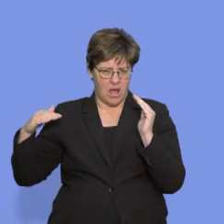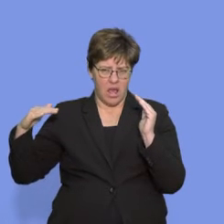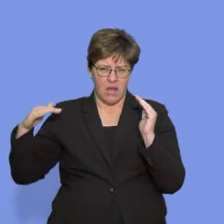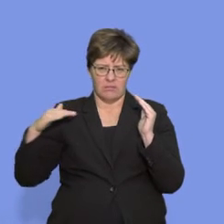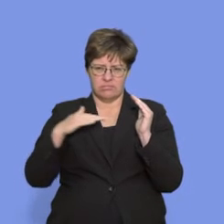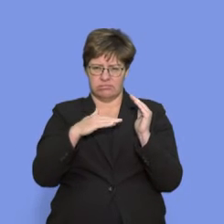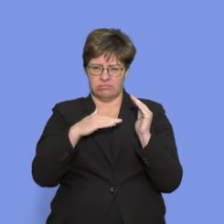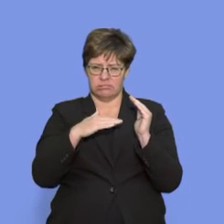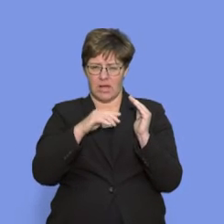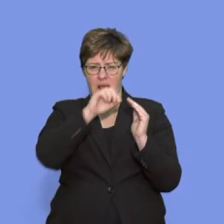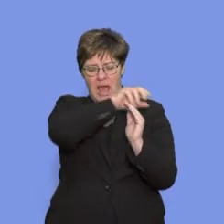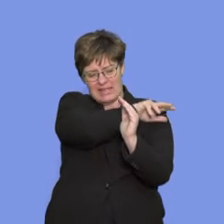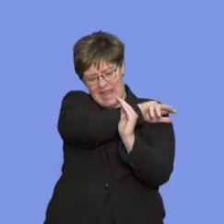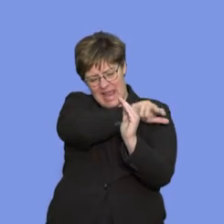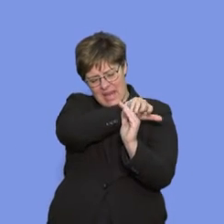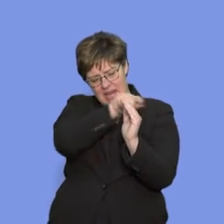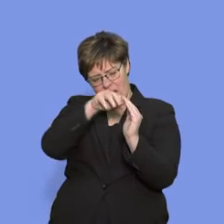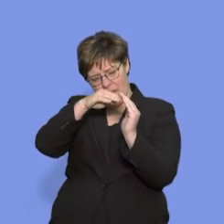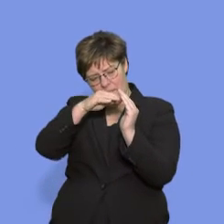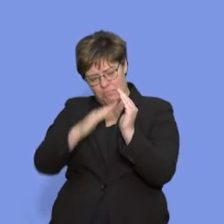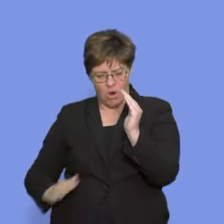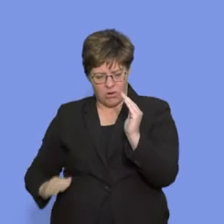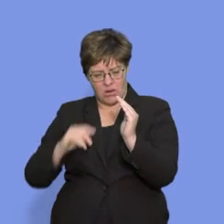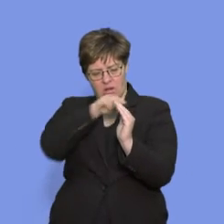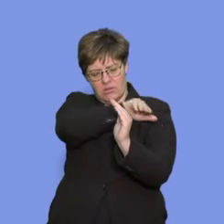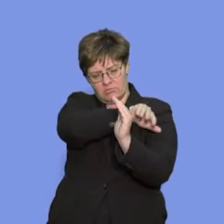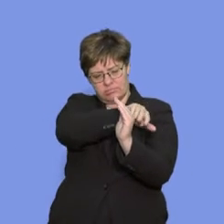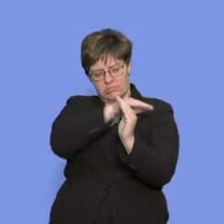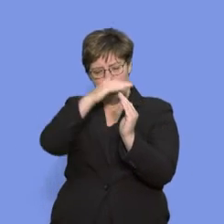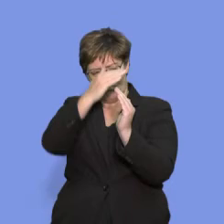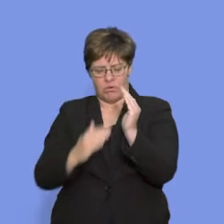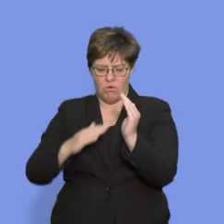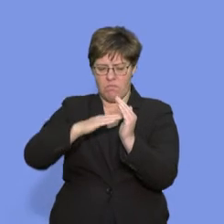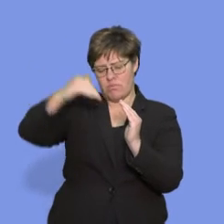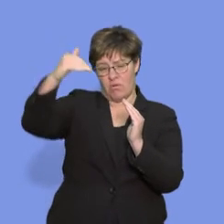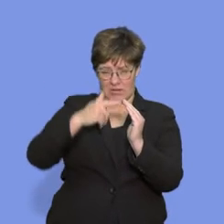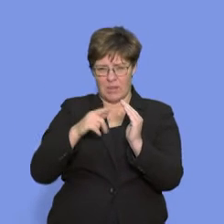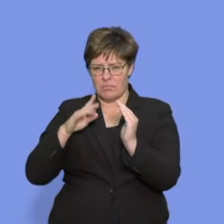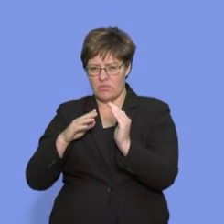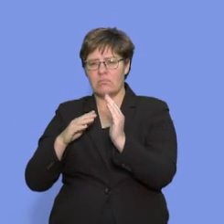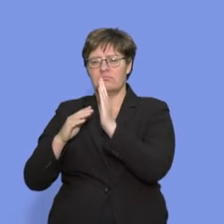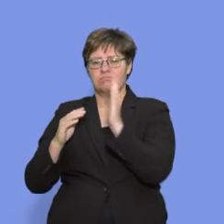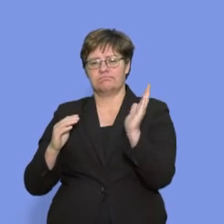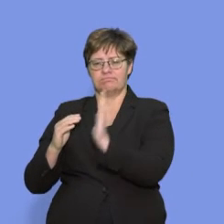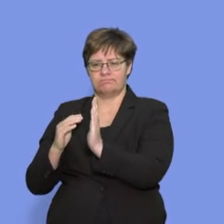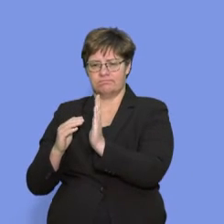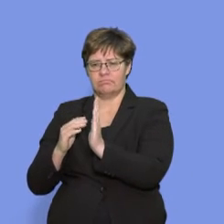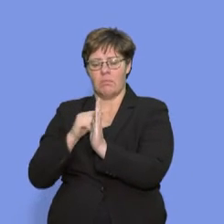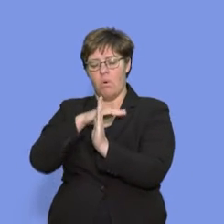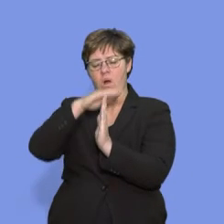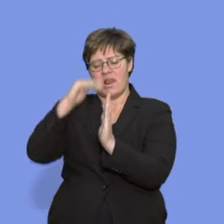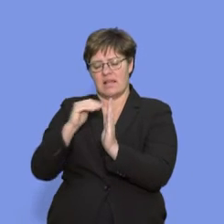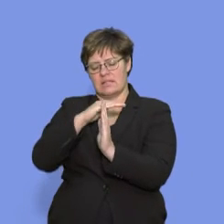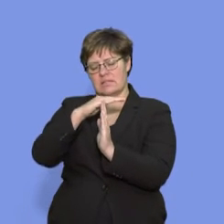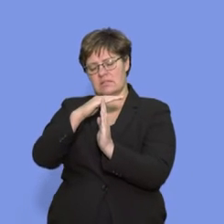lot of refraction going on here. Right, the refractive power is very strong in this lens. This one, the breaking is a bit less